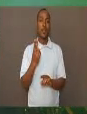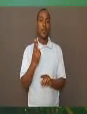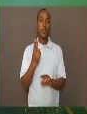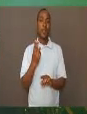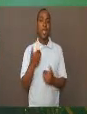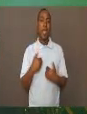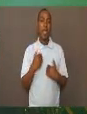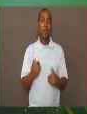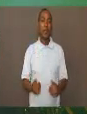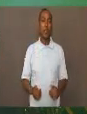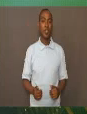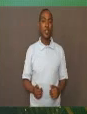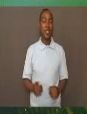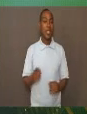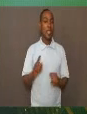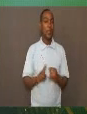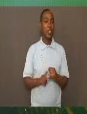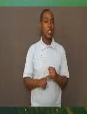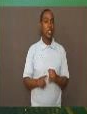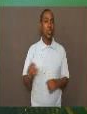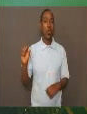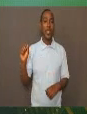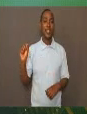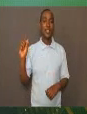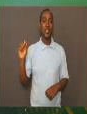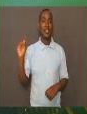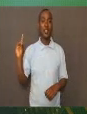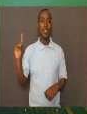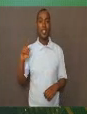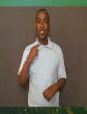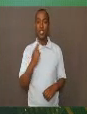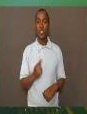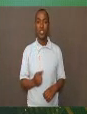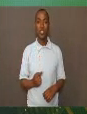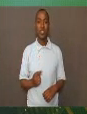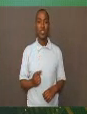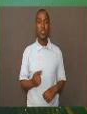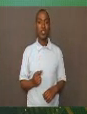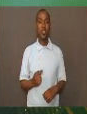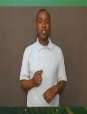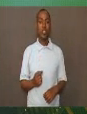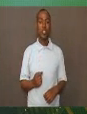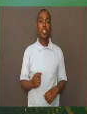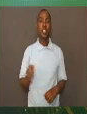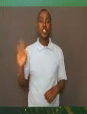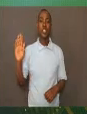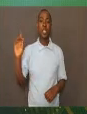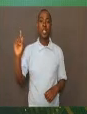The last STD we are going to cover today is called